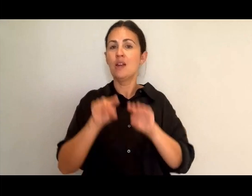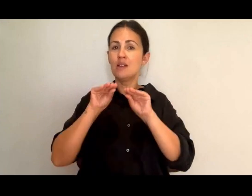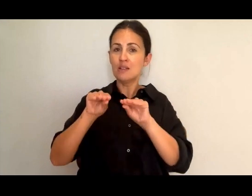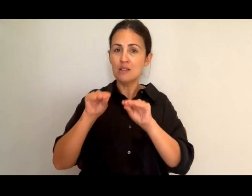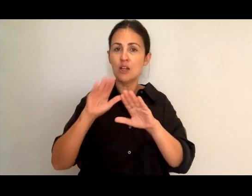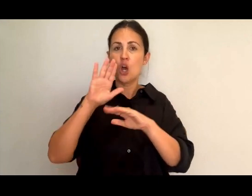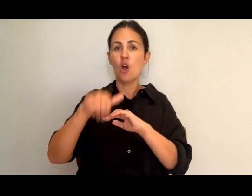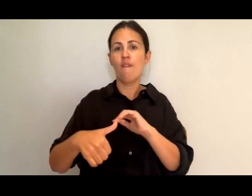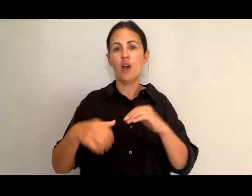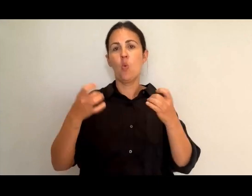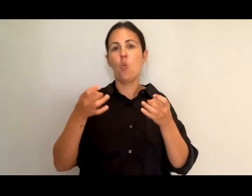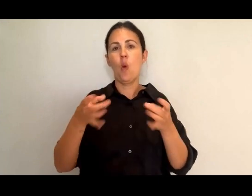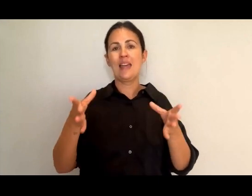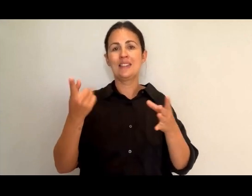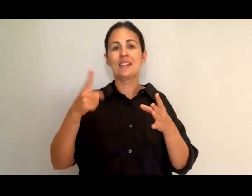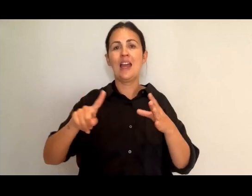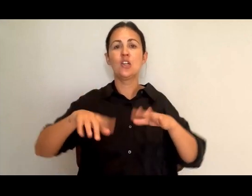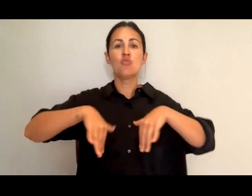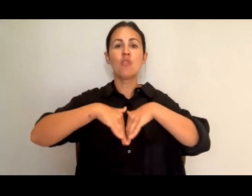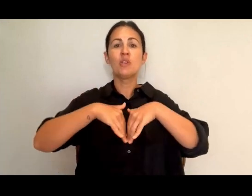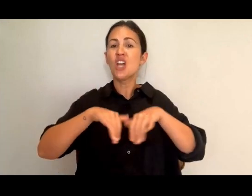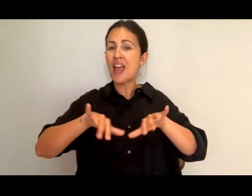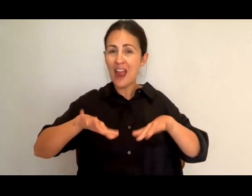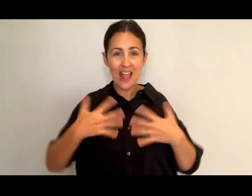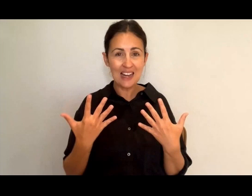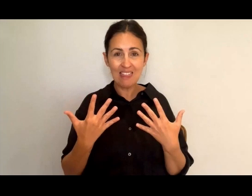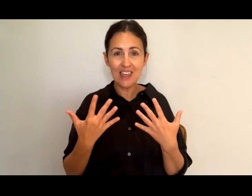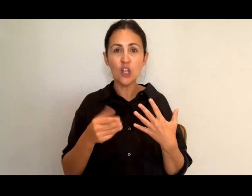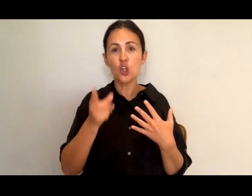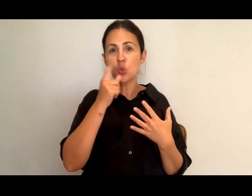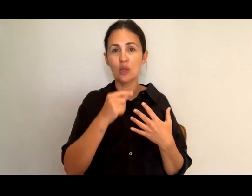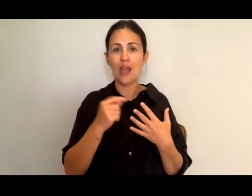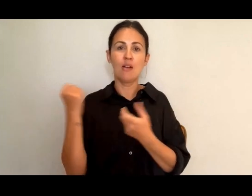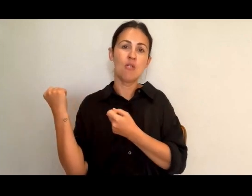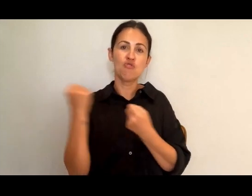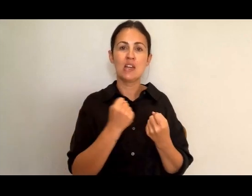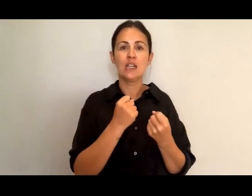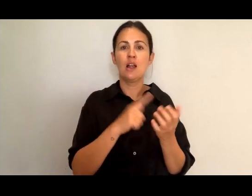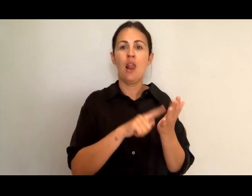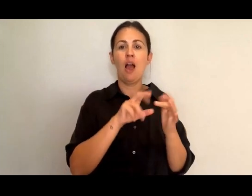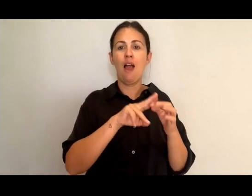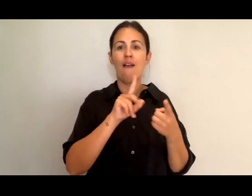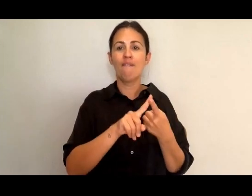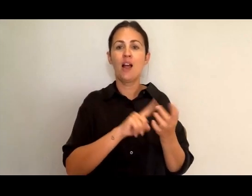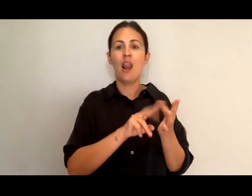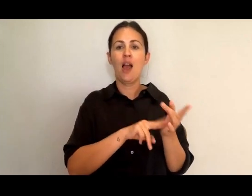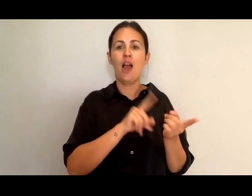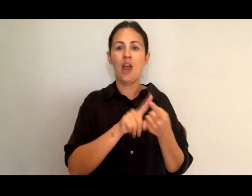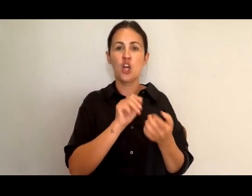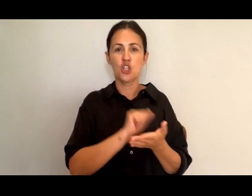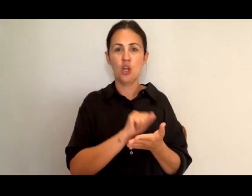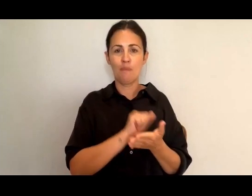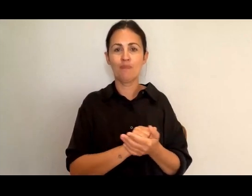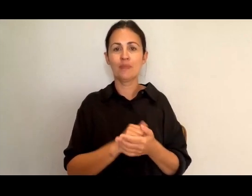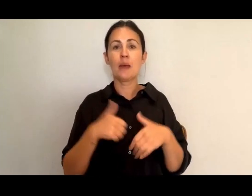any material that was appropriate for regifting could be brought to the Lifeline shop and used by others. In Bathurst, they have a really strong primary schools